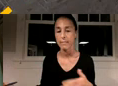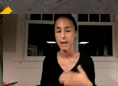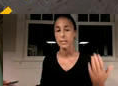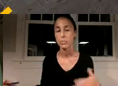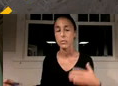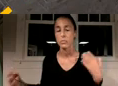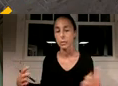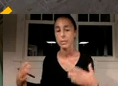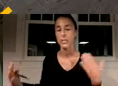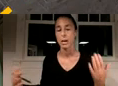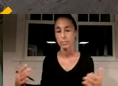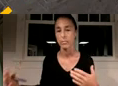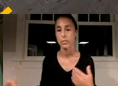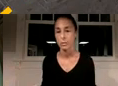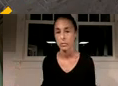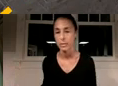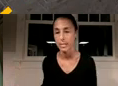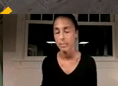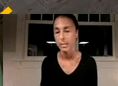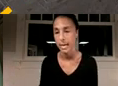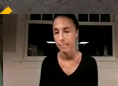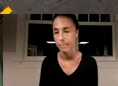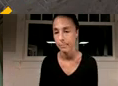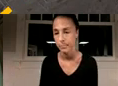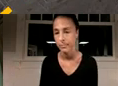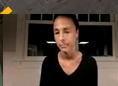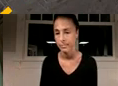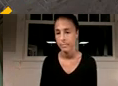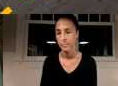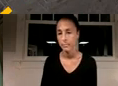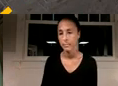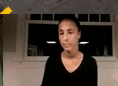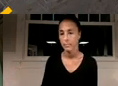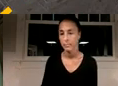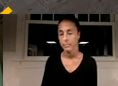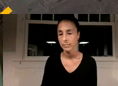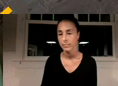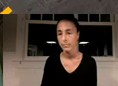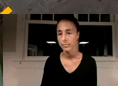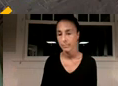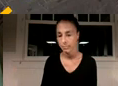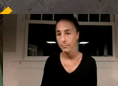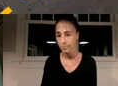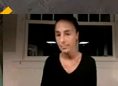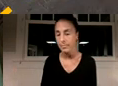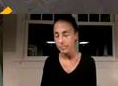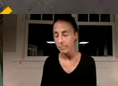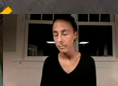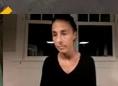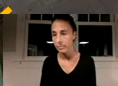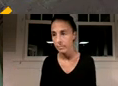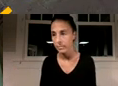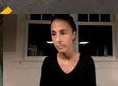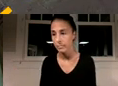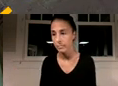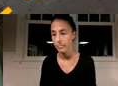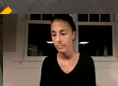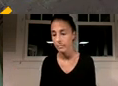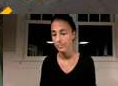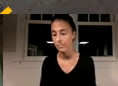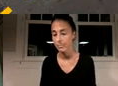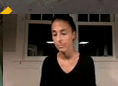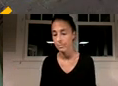it. Kind of every, we don't want to put the cart before the horse, one step at a time. Okay, and then the last aspect of the question